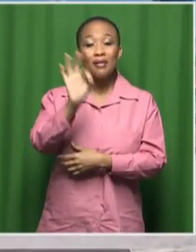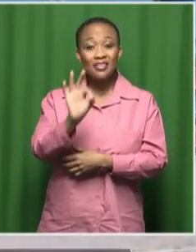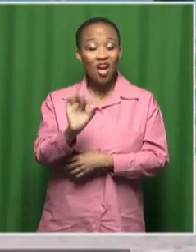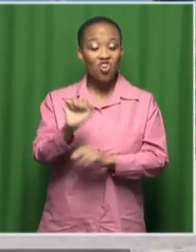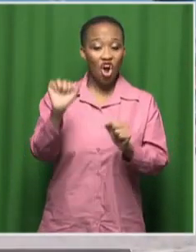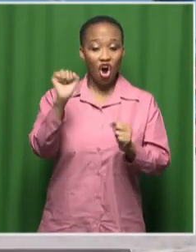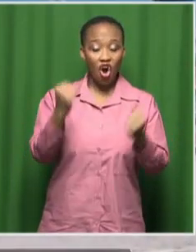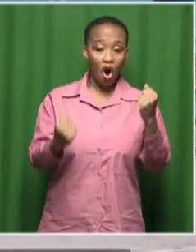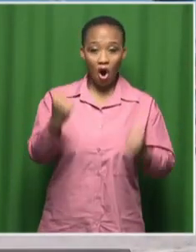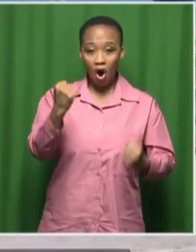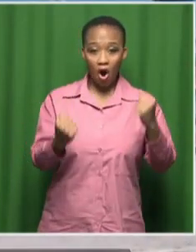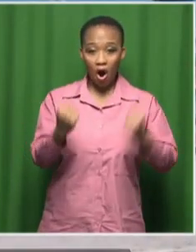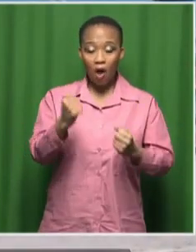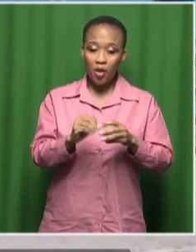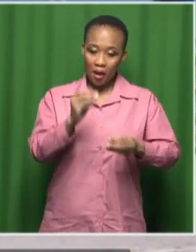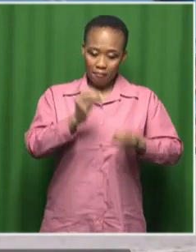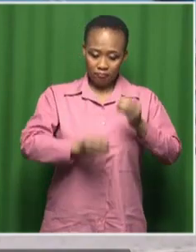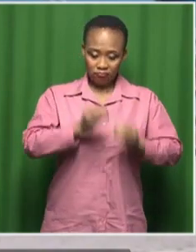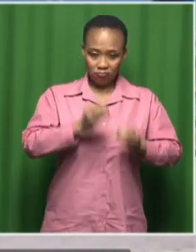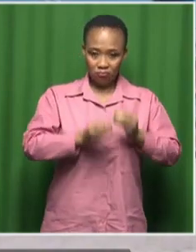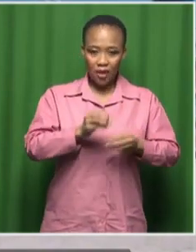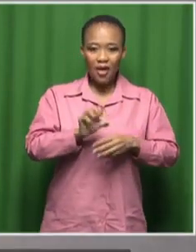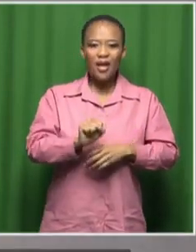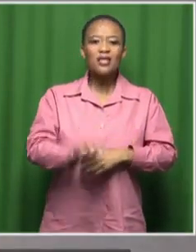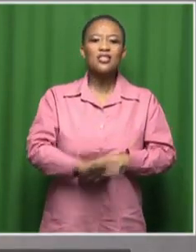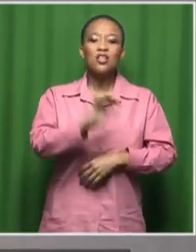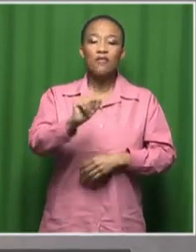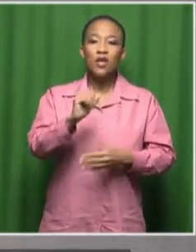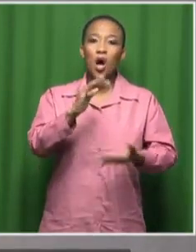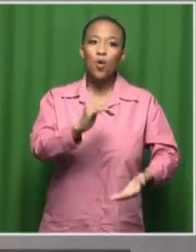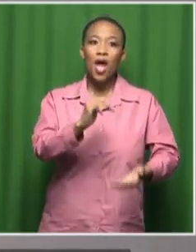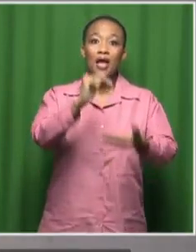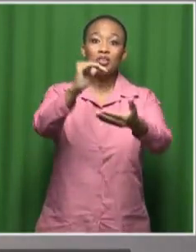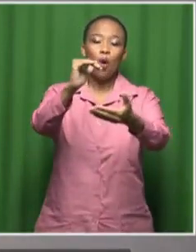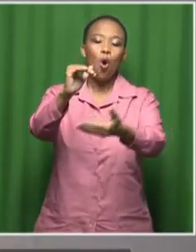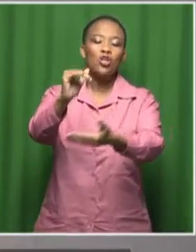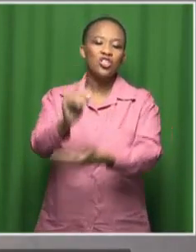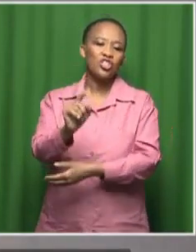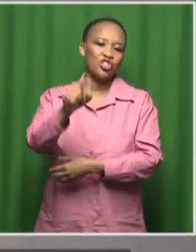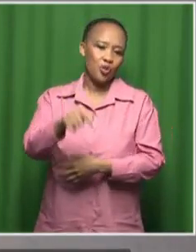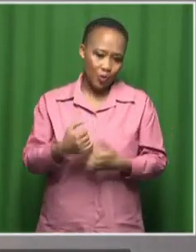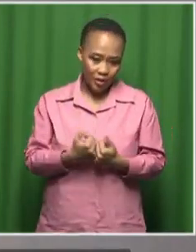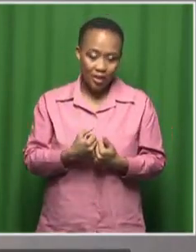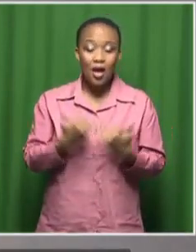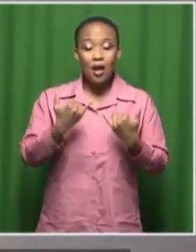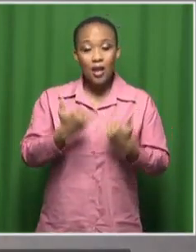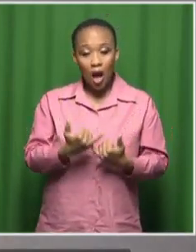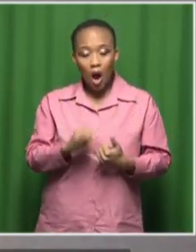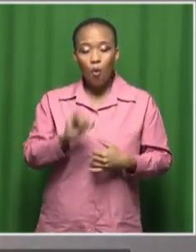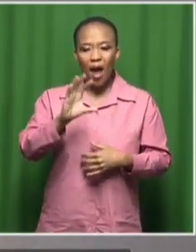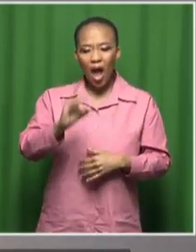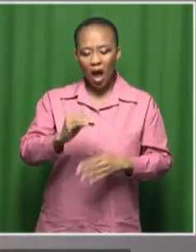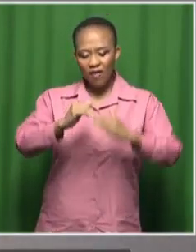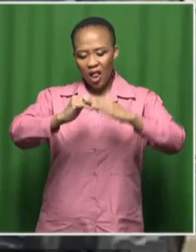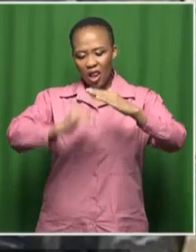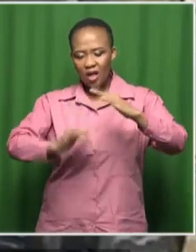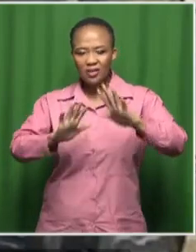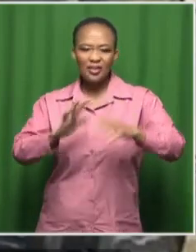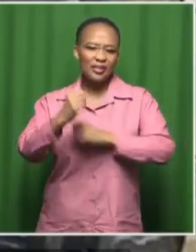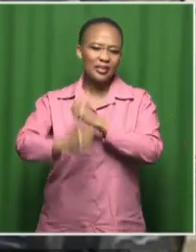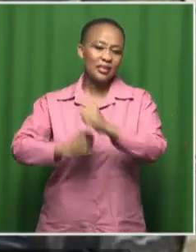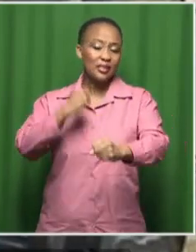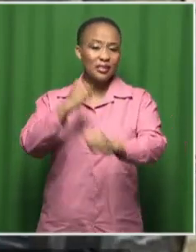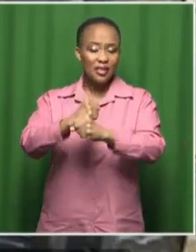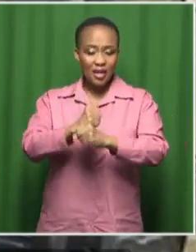to export markets, many of which are set to ban gas-guzzling cars in less than 10 years. A failure to secure this